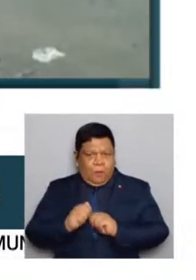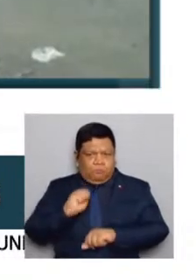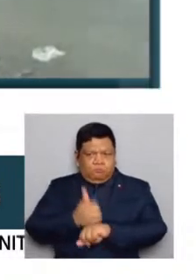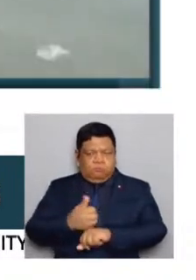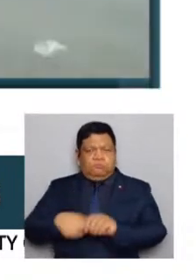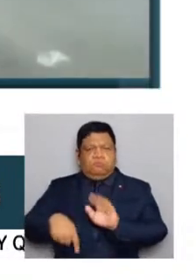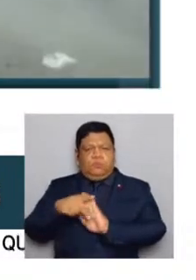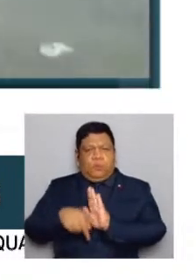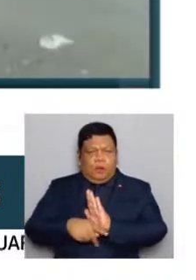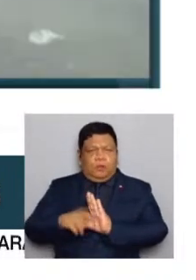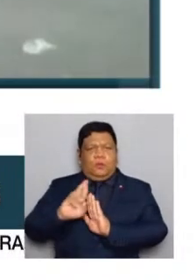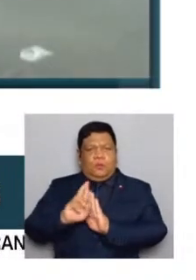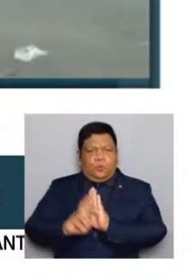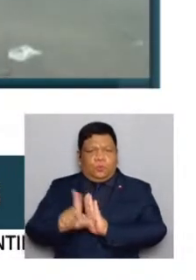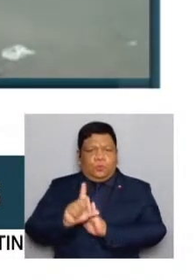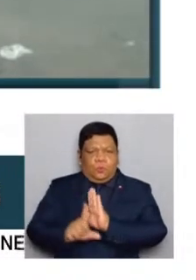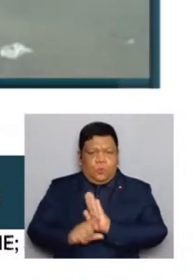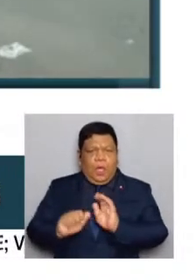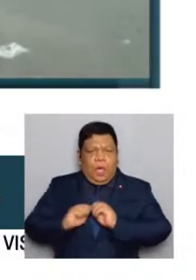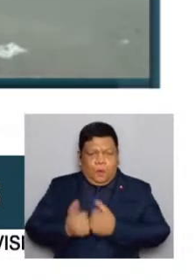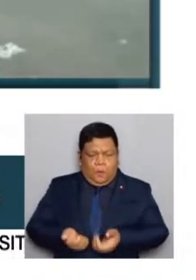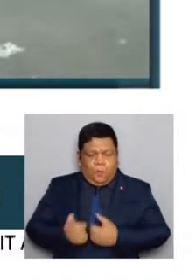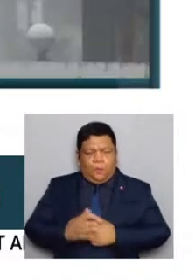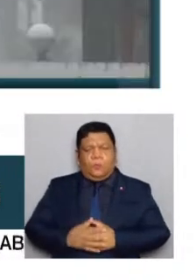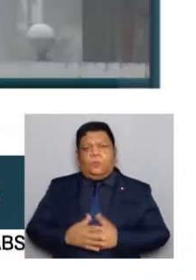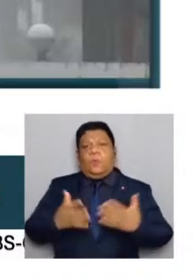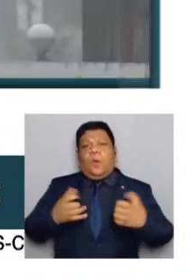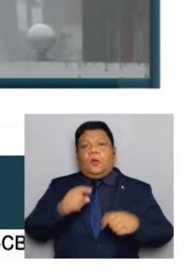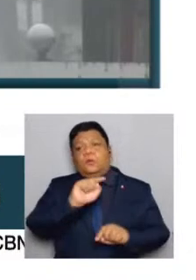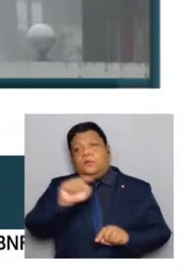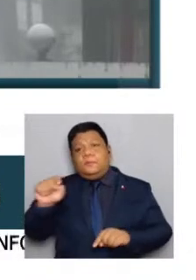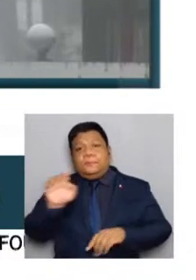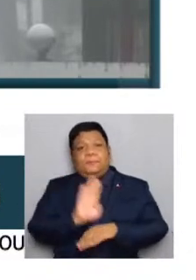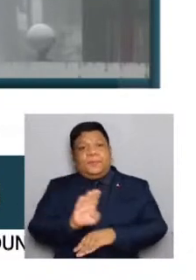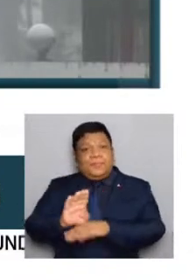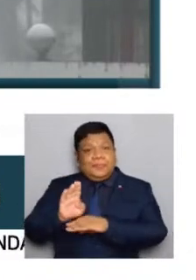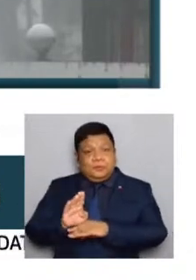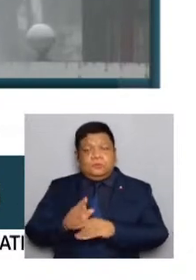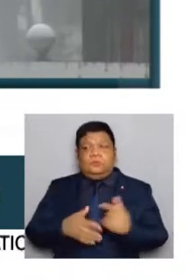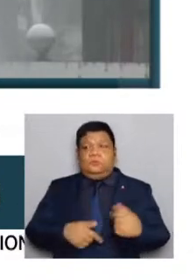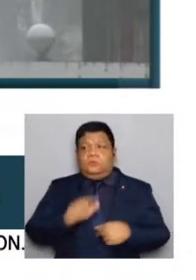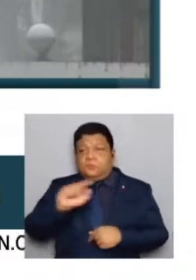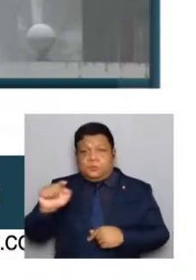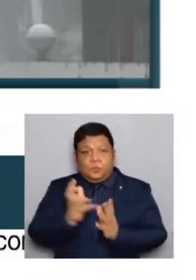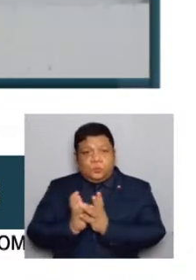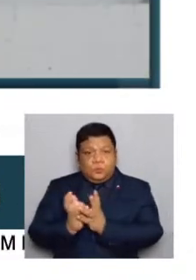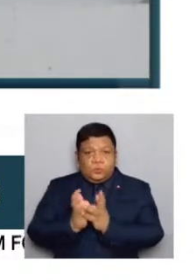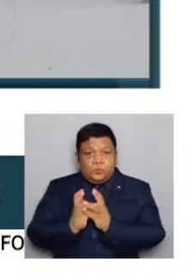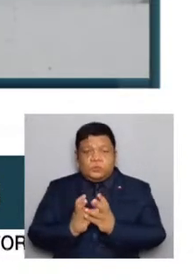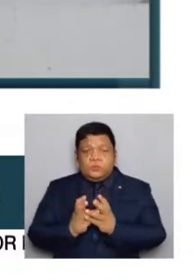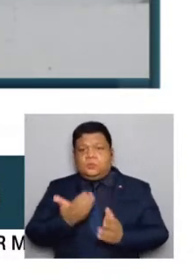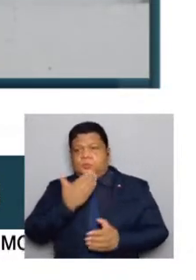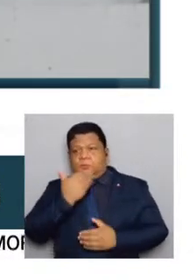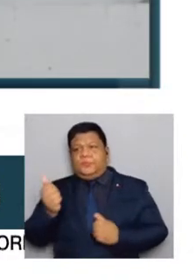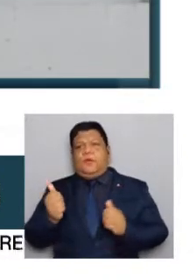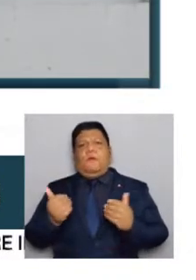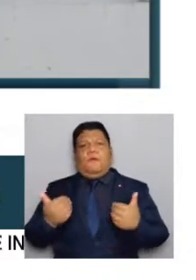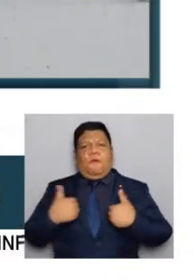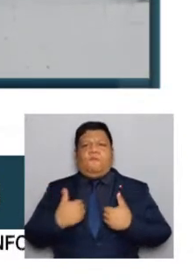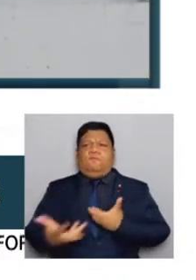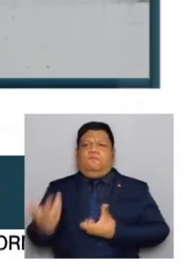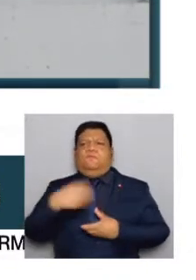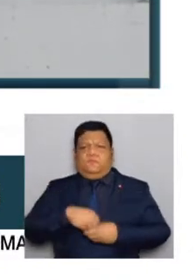shaped. We want also businesses and communities that there would really be enough representation